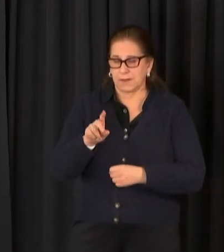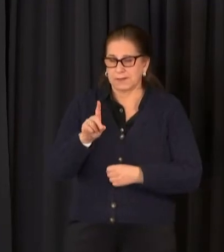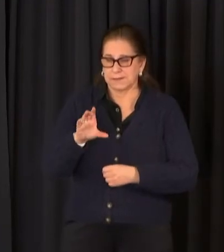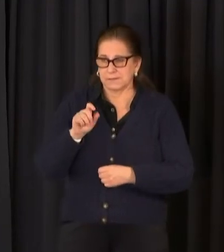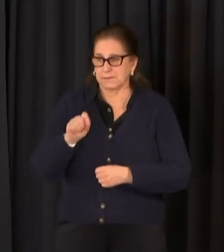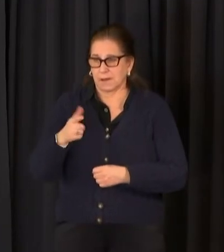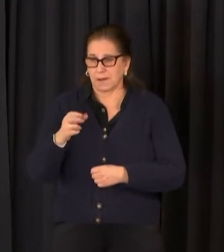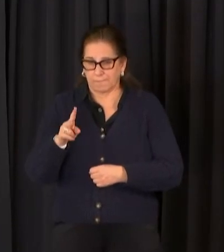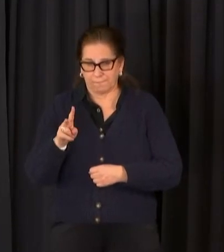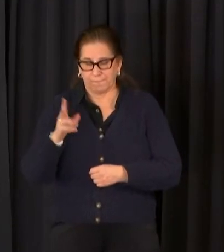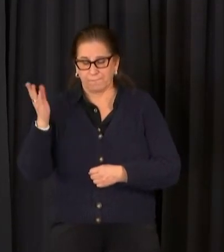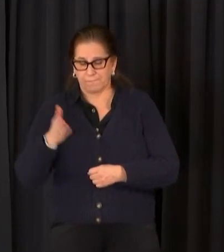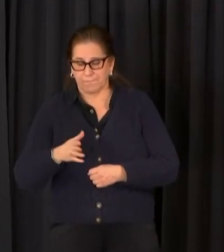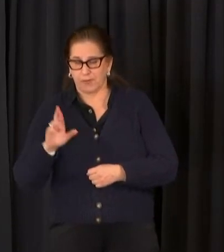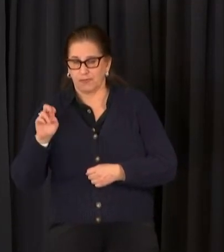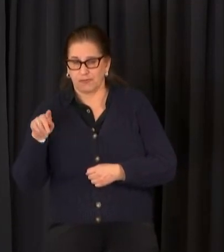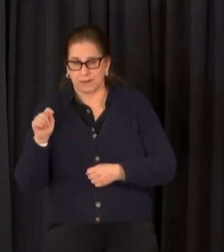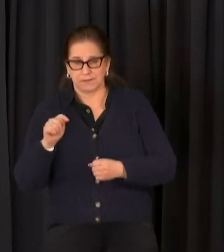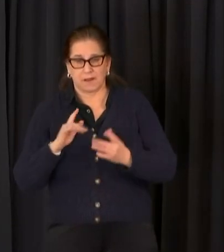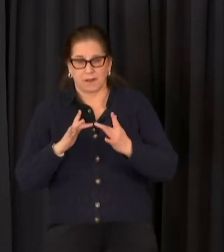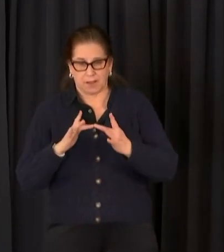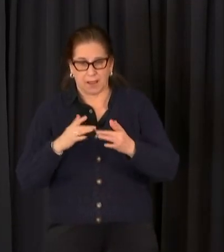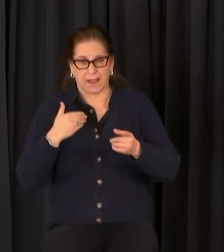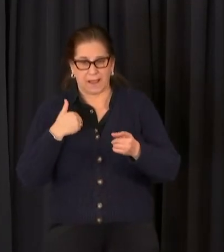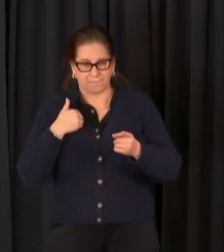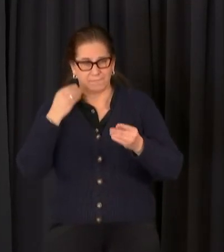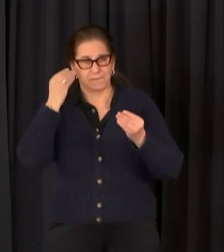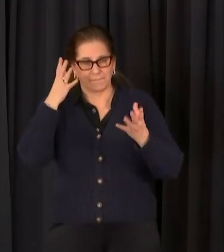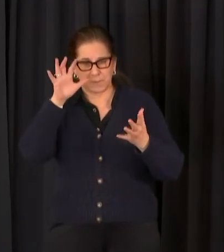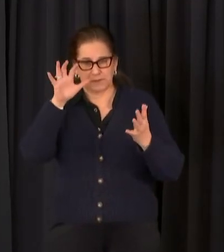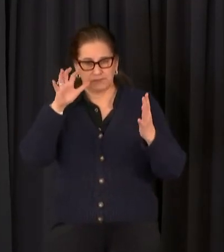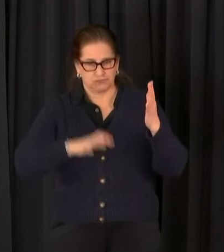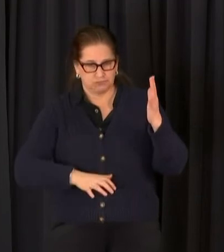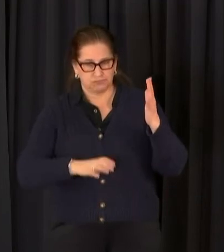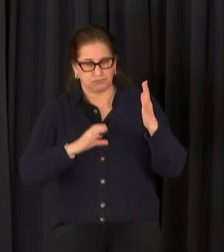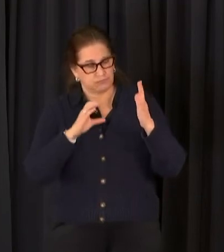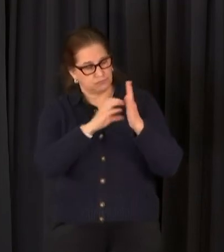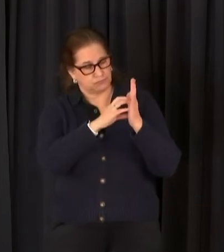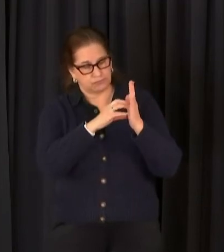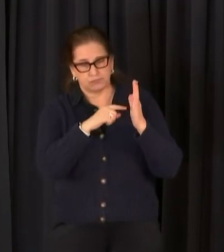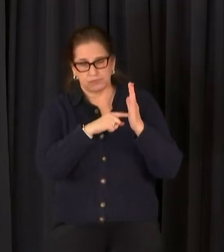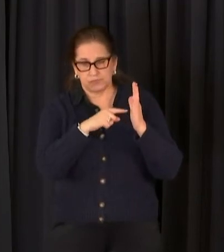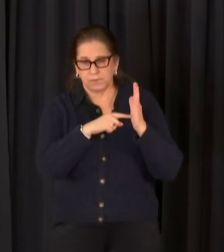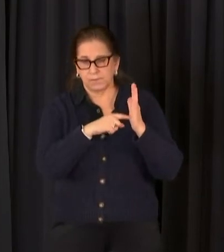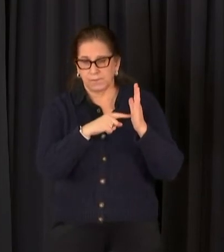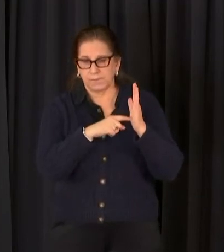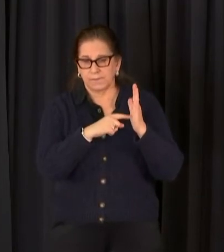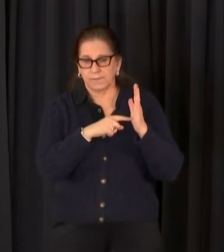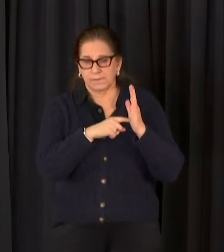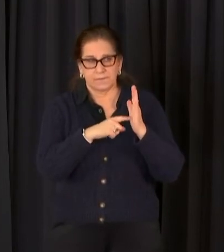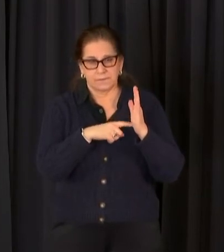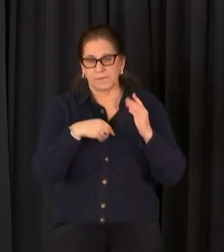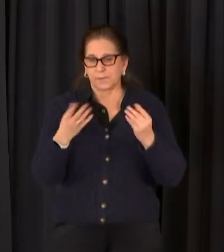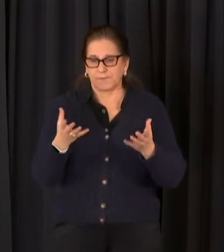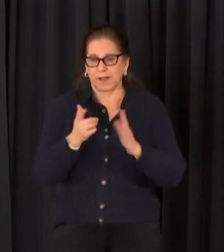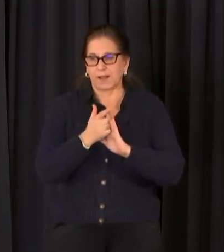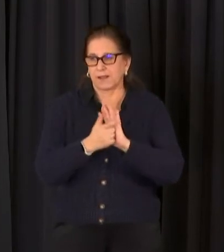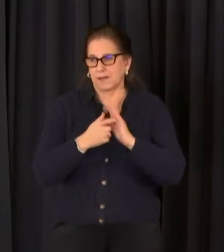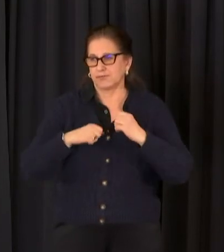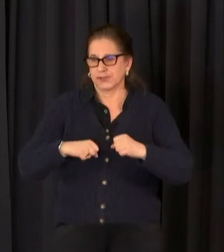coronavirus.dc.gov website. There's a special section there addressing rent and also addresses the legal protections that